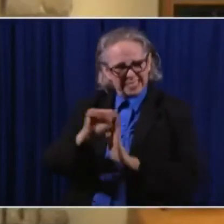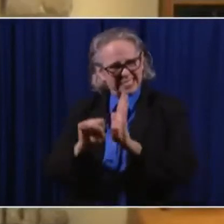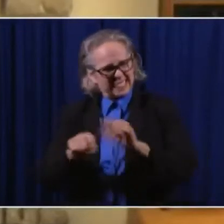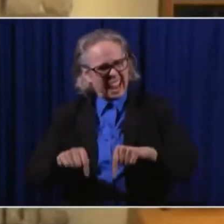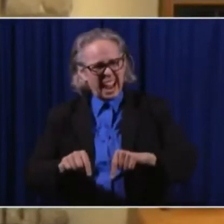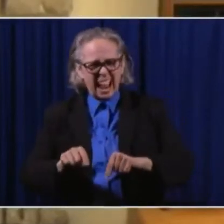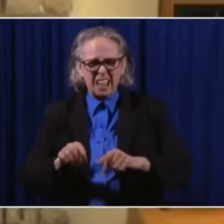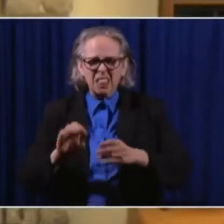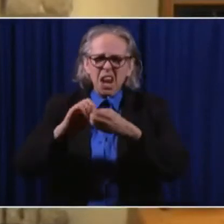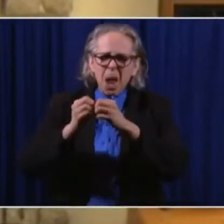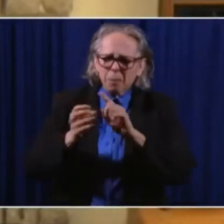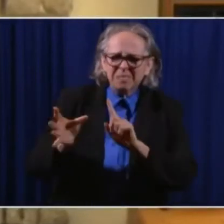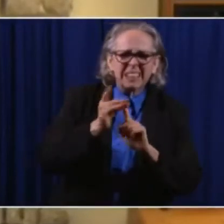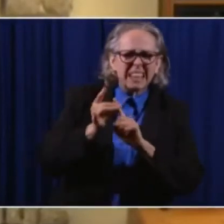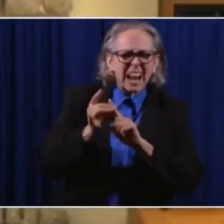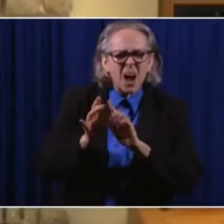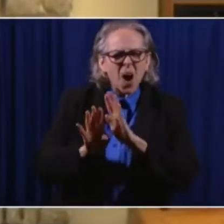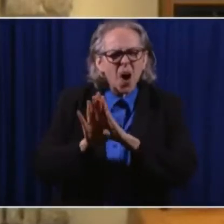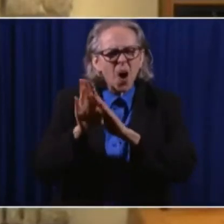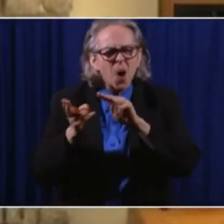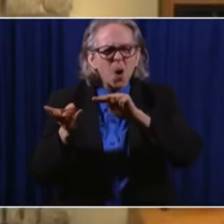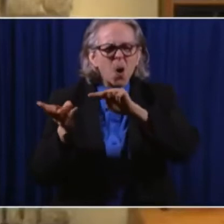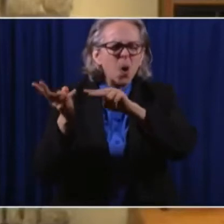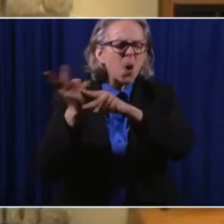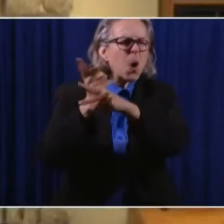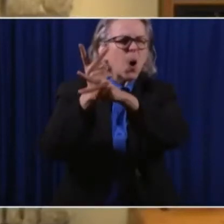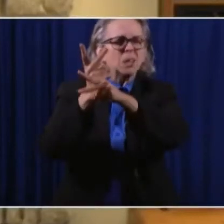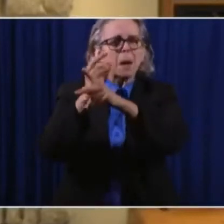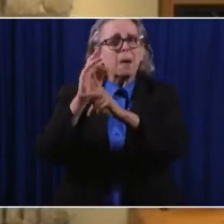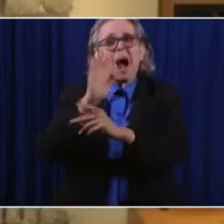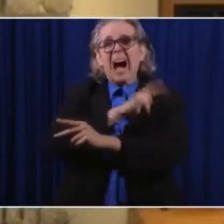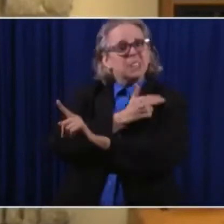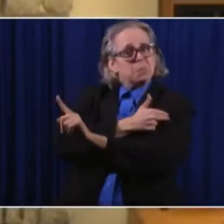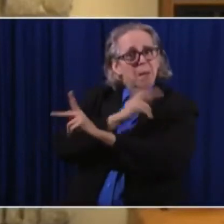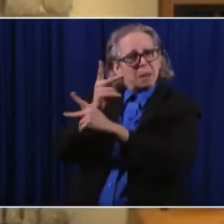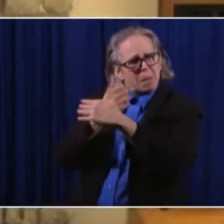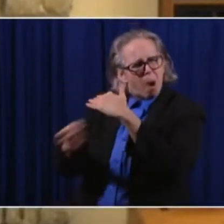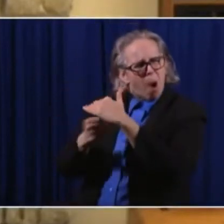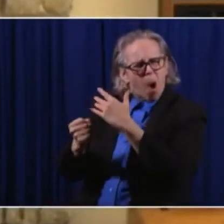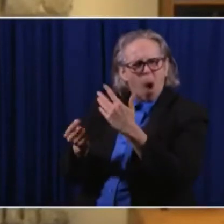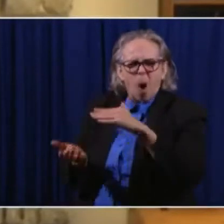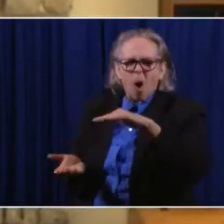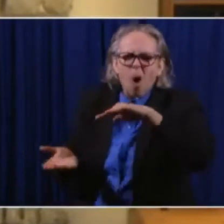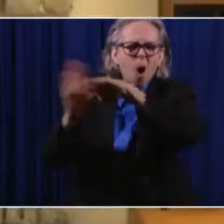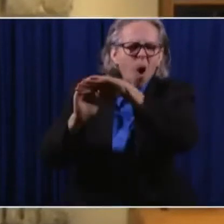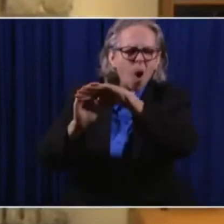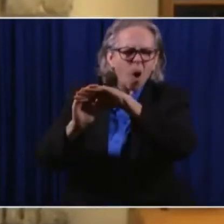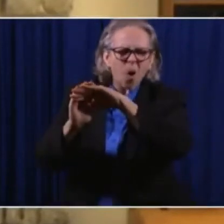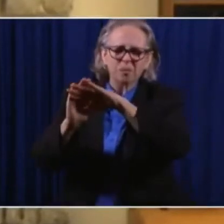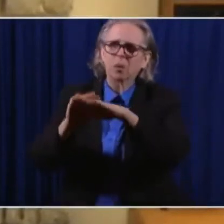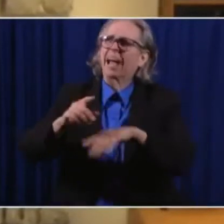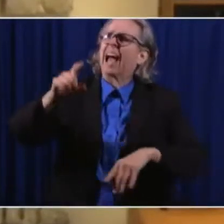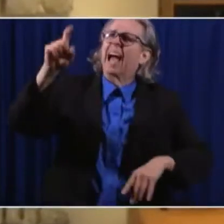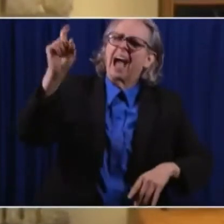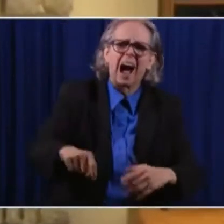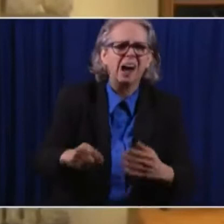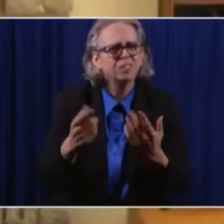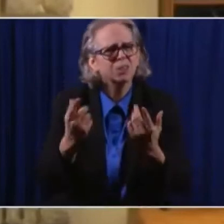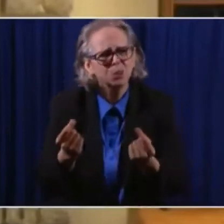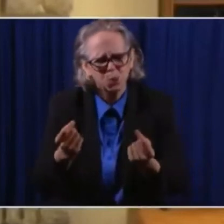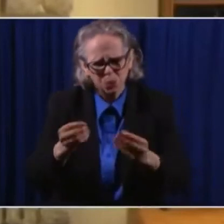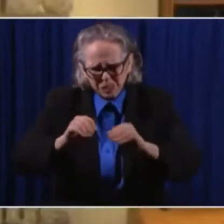more cases, more and more people in the hospital, and we've got to turn this thing around. We